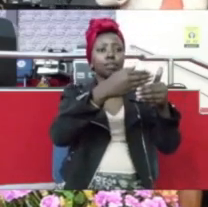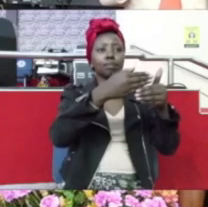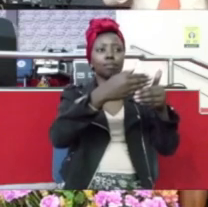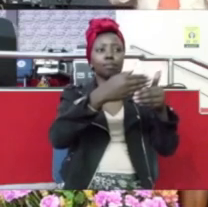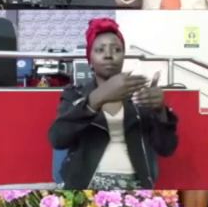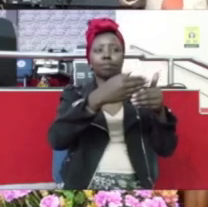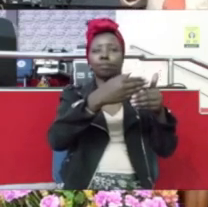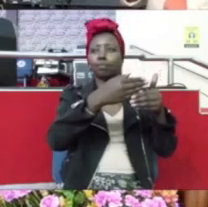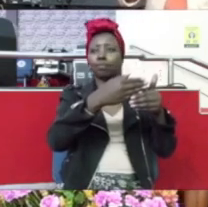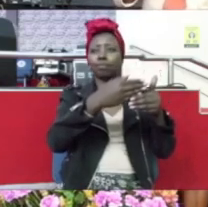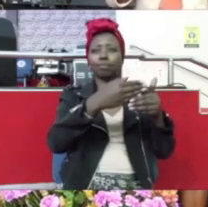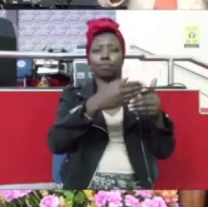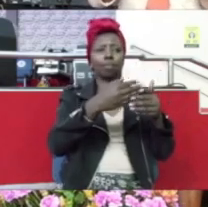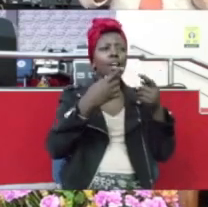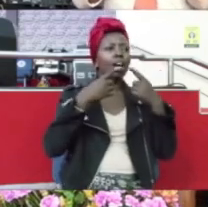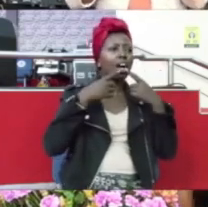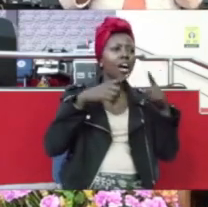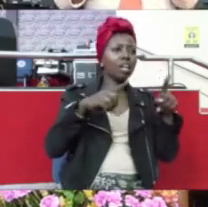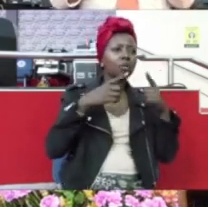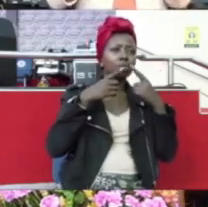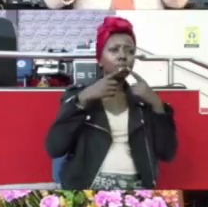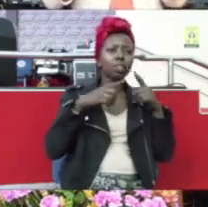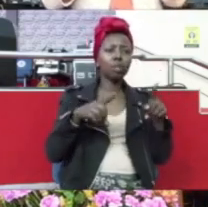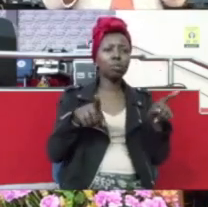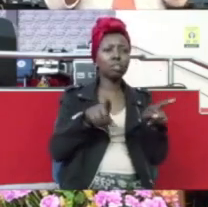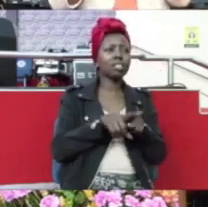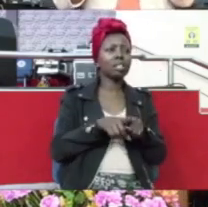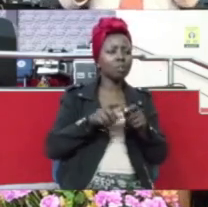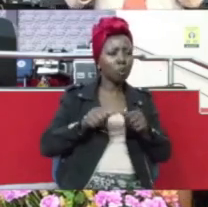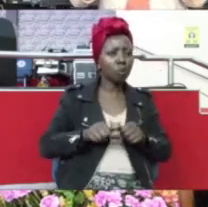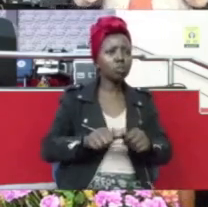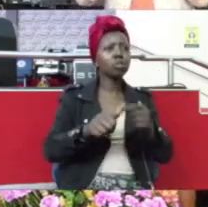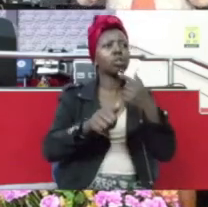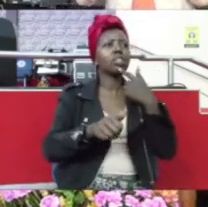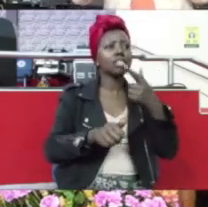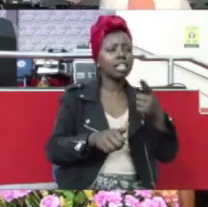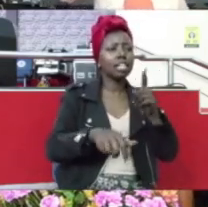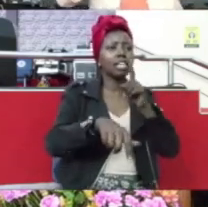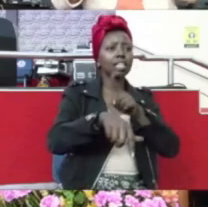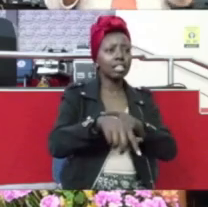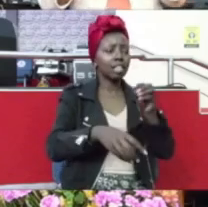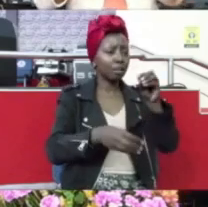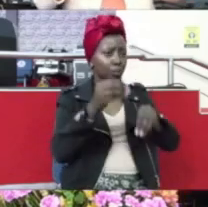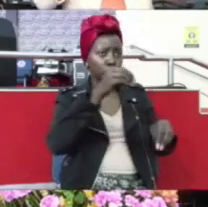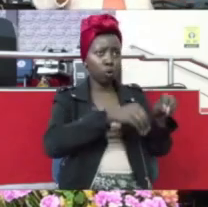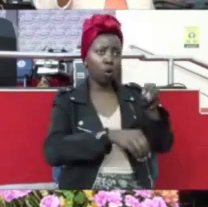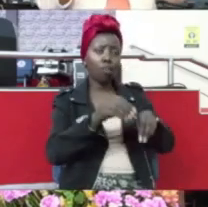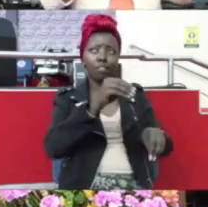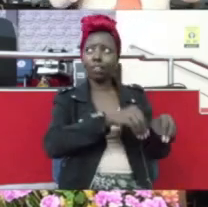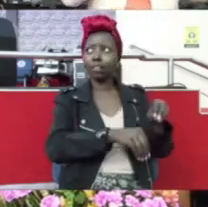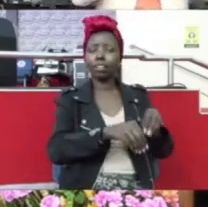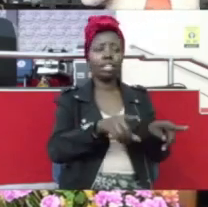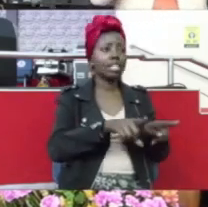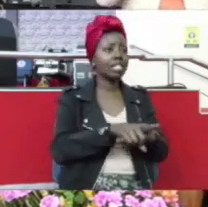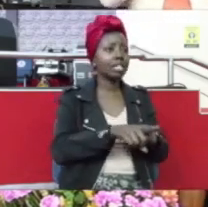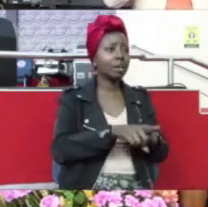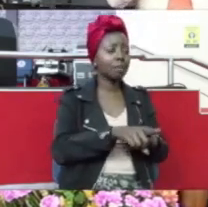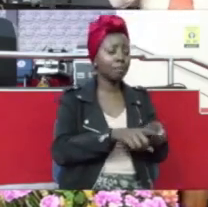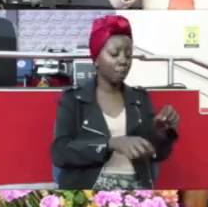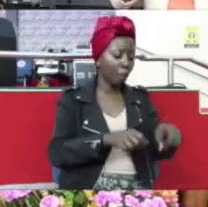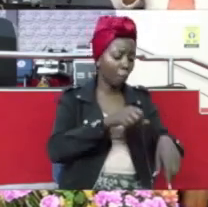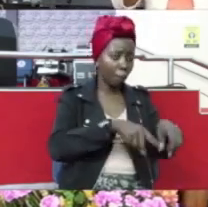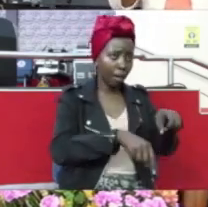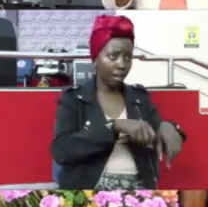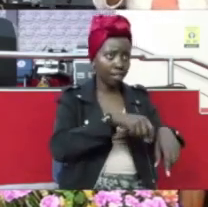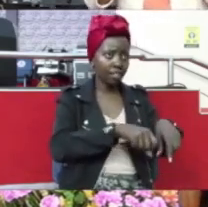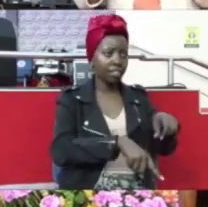umewekwa. Announcements normally go forth and it is seed time. Kunaweza kutolewa matangazo ni wakati wa kupanda mbegu.